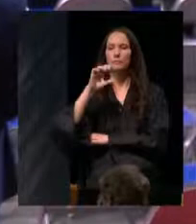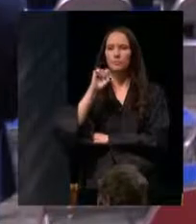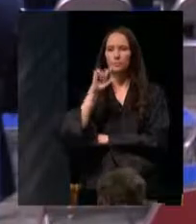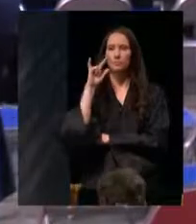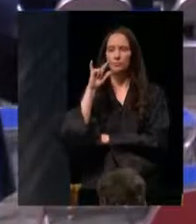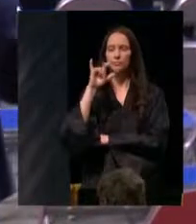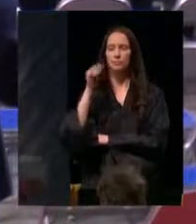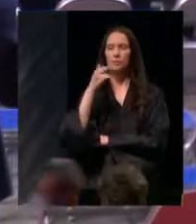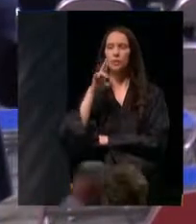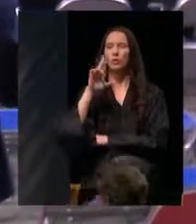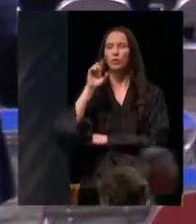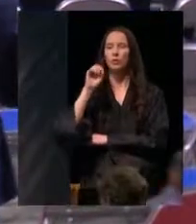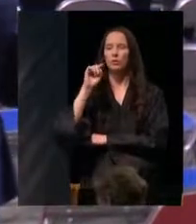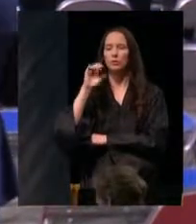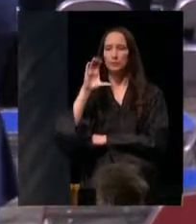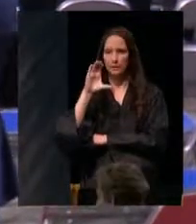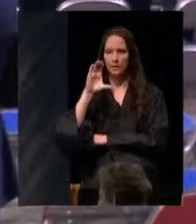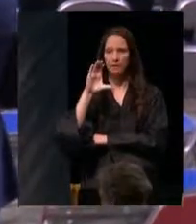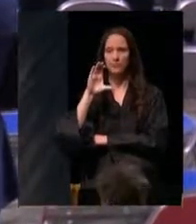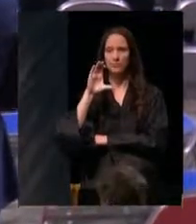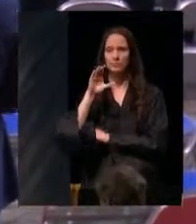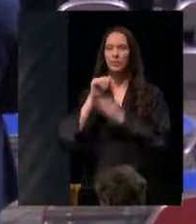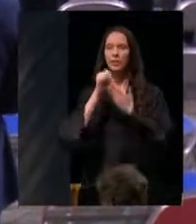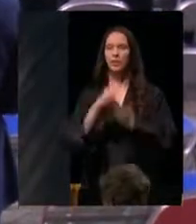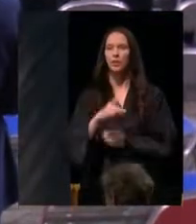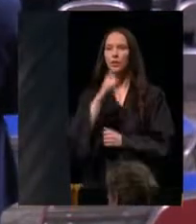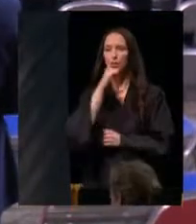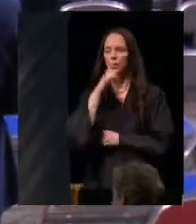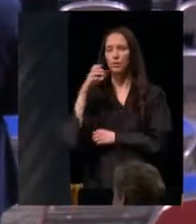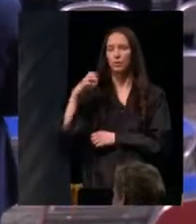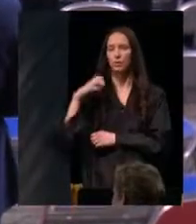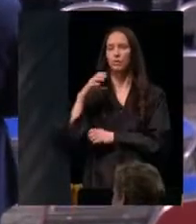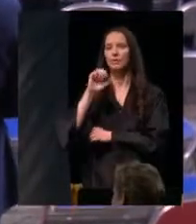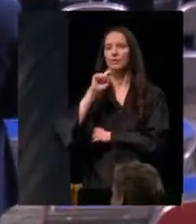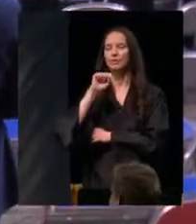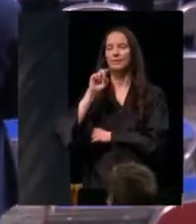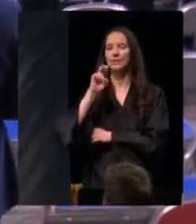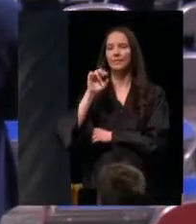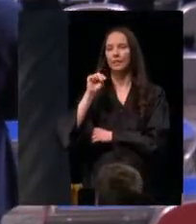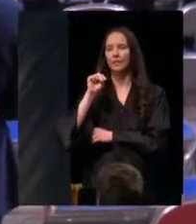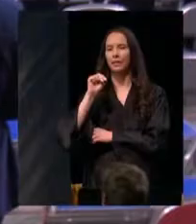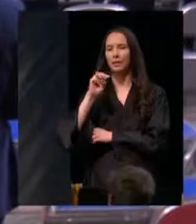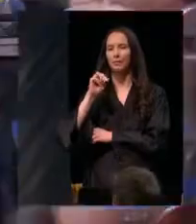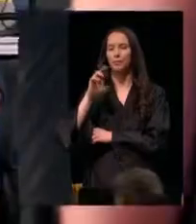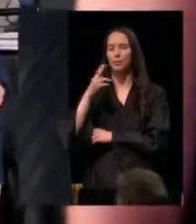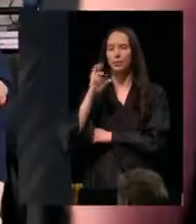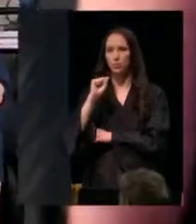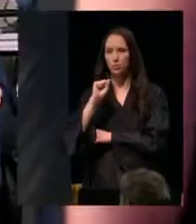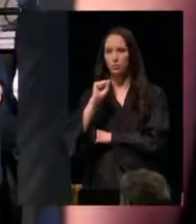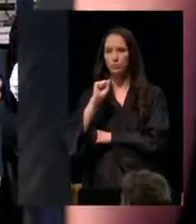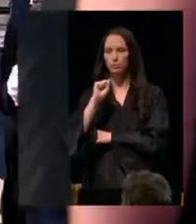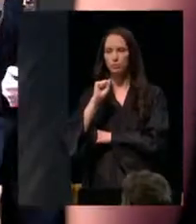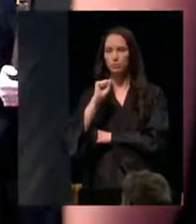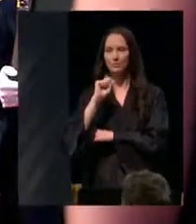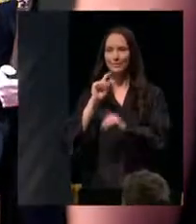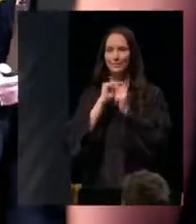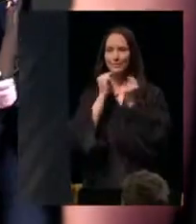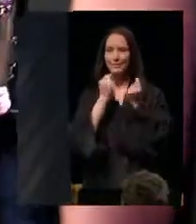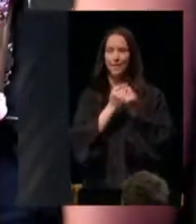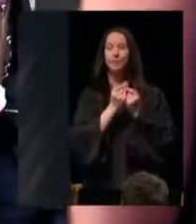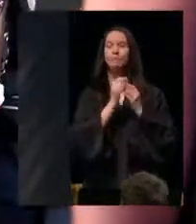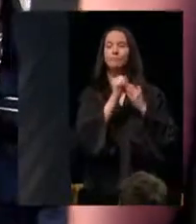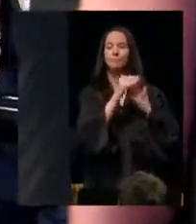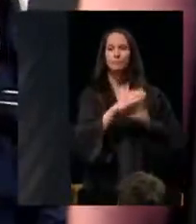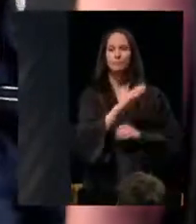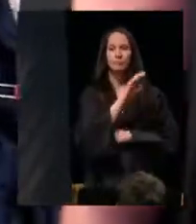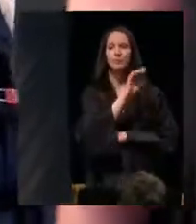Junior ROTC under the direction of Colonel Stephen Muse. The color guard team is commanded by Cadet Jager